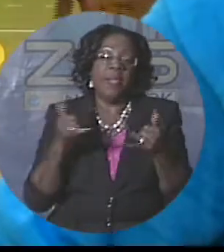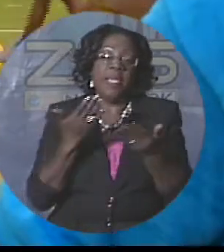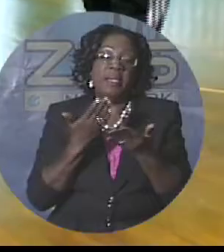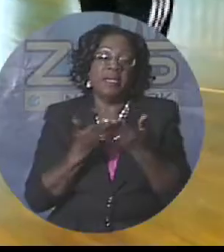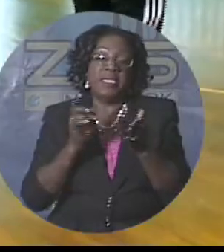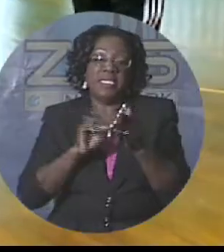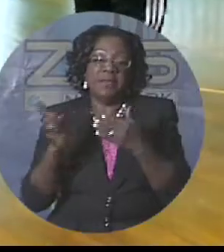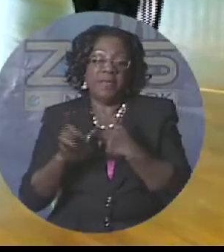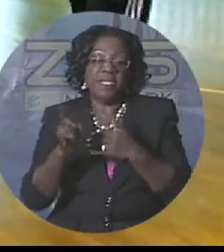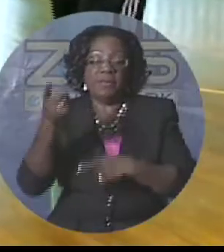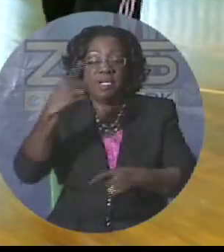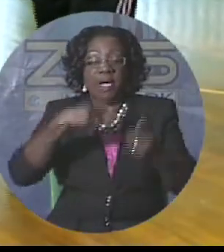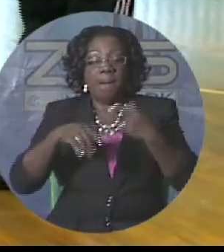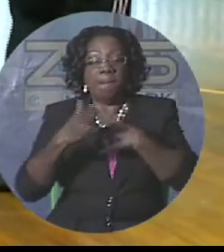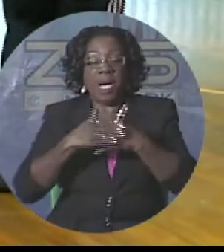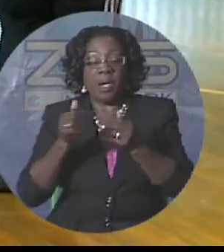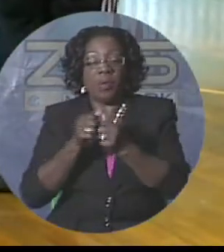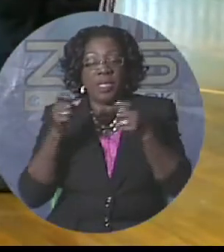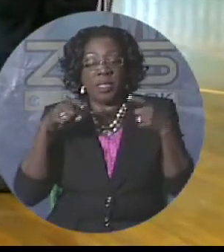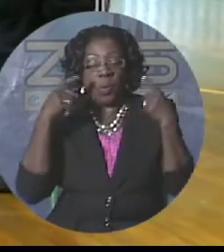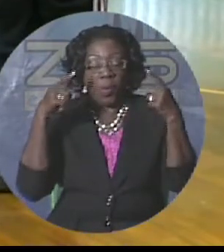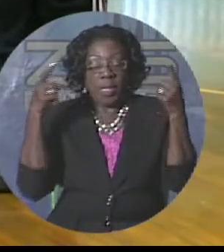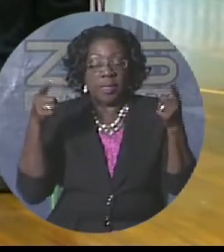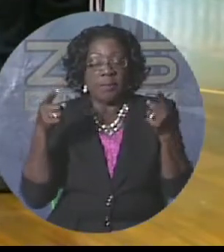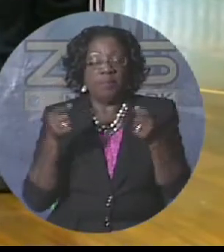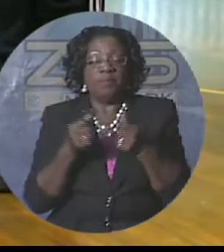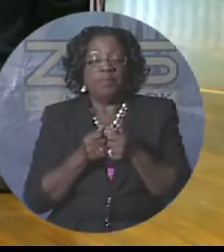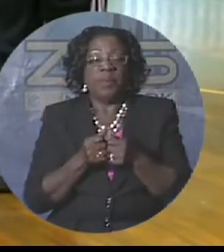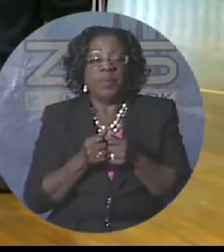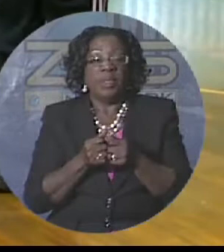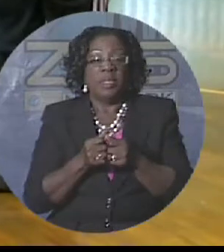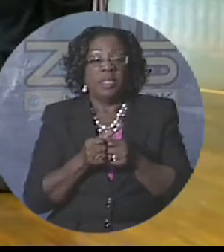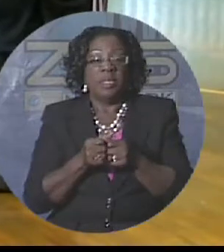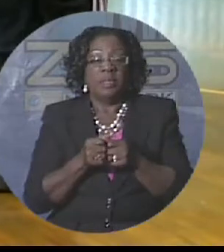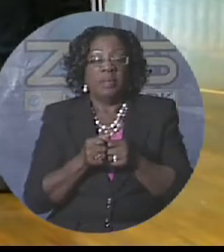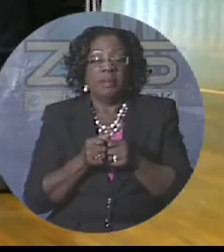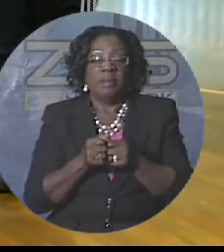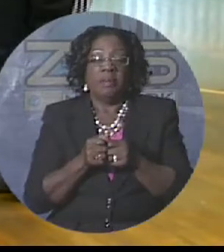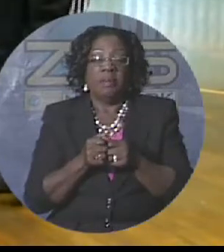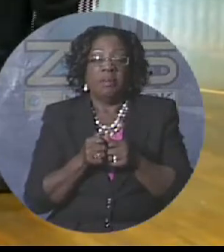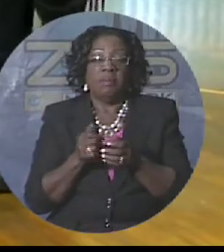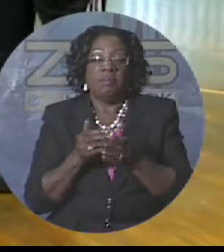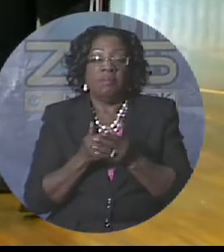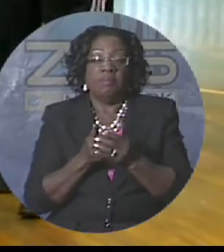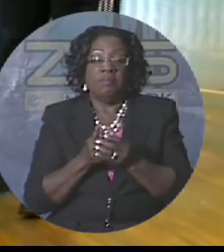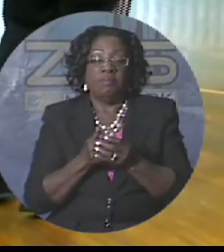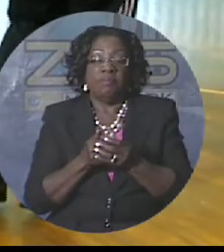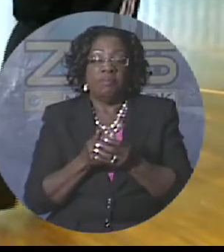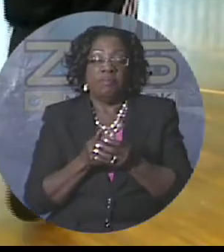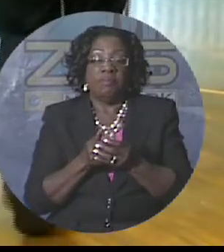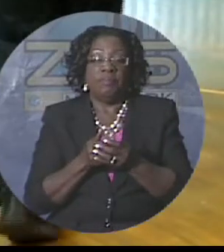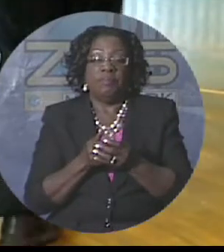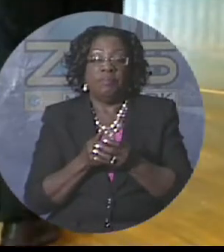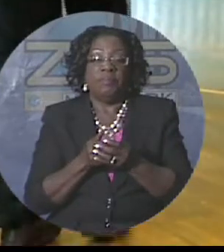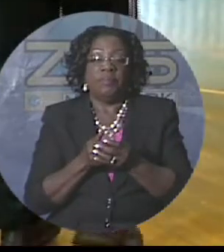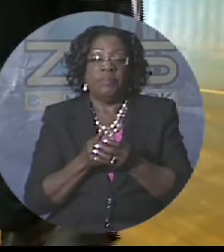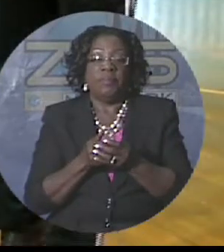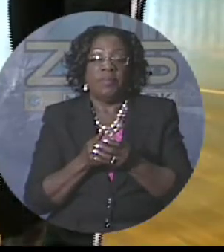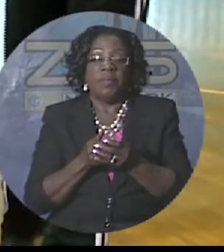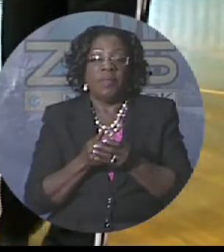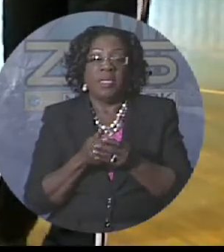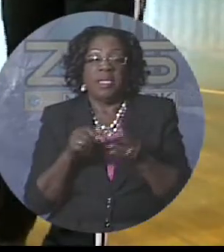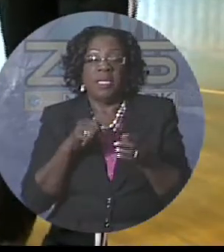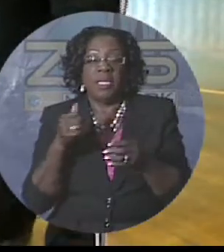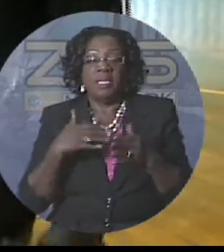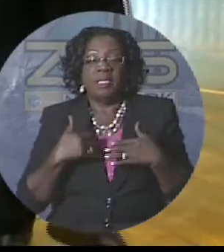come back with a medal. On the 17 boys, their problem was finishing strong in the fourth quarter. Do you share that concern for these girls? You